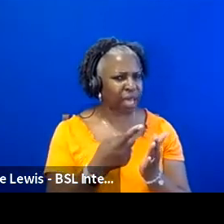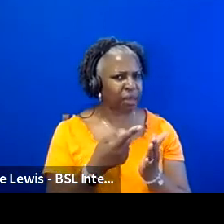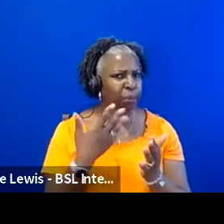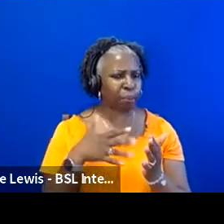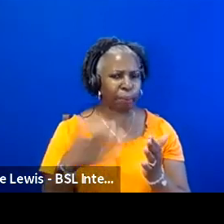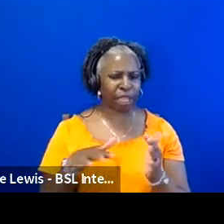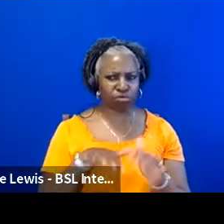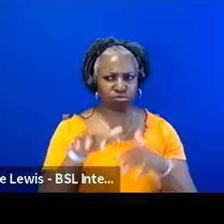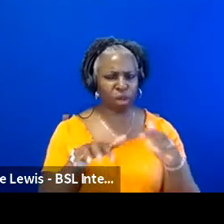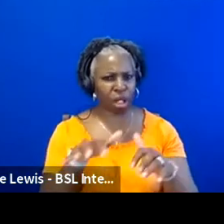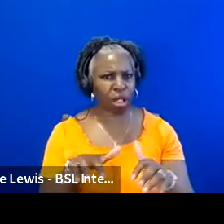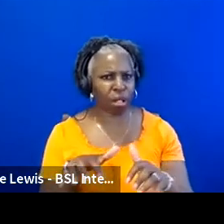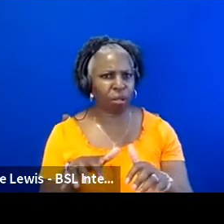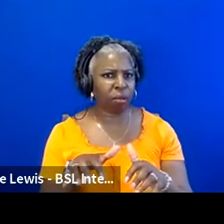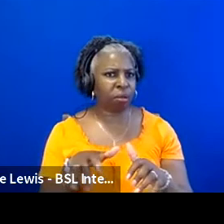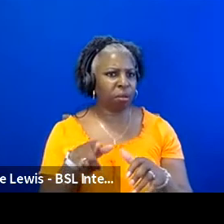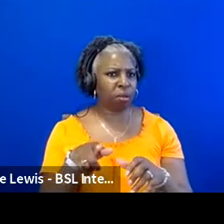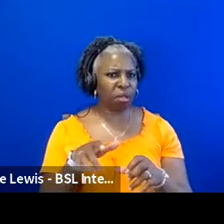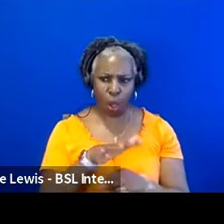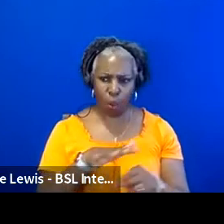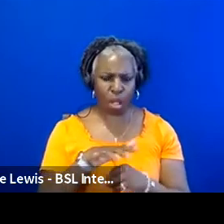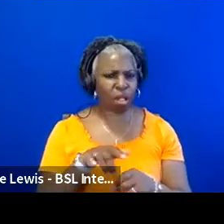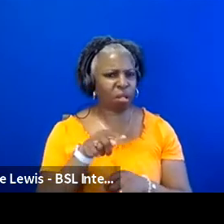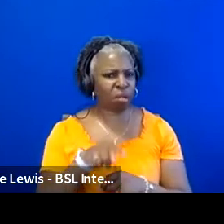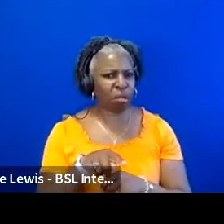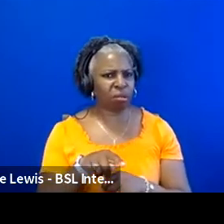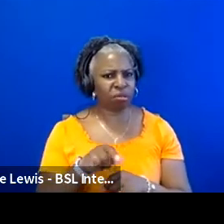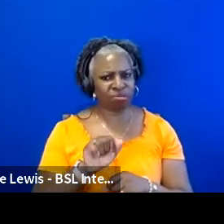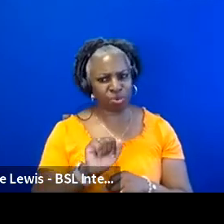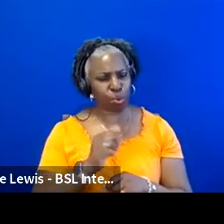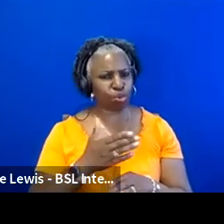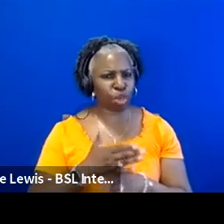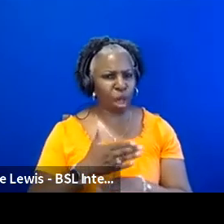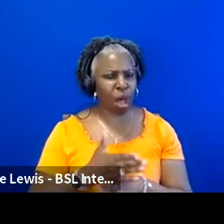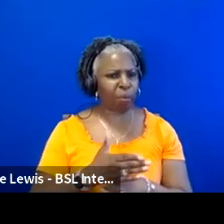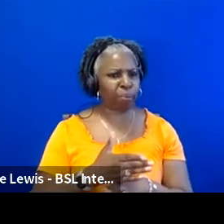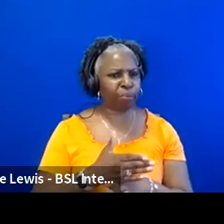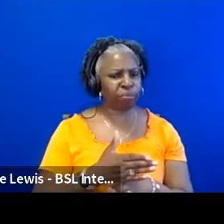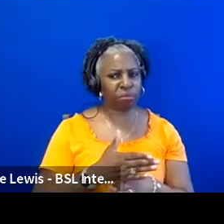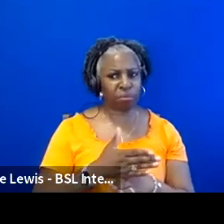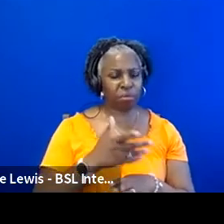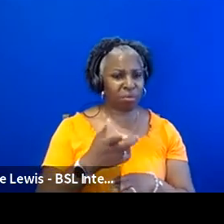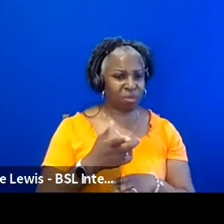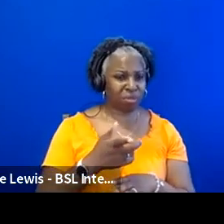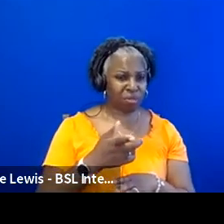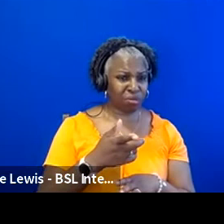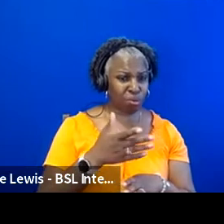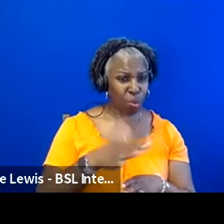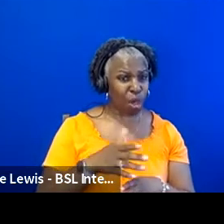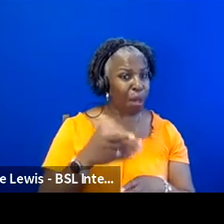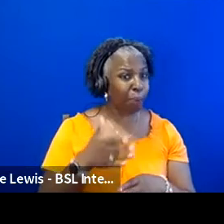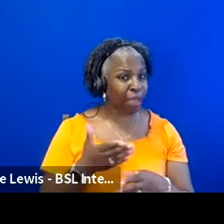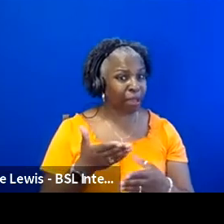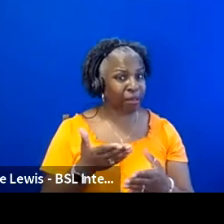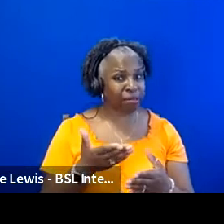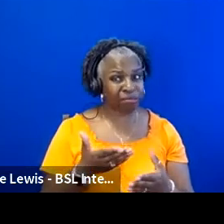local, where assignments were being passed on to, let's say, white male or foreign journalists who, not necessarily